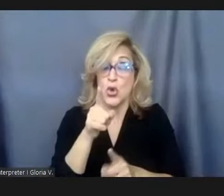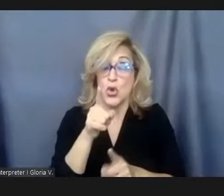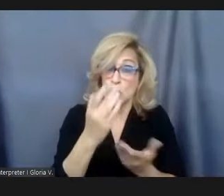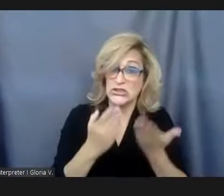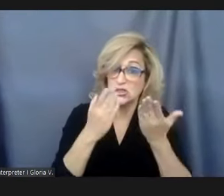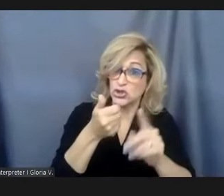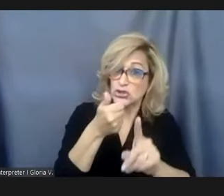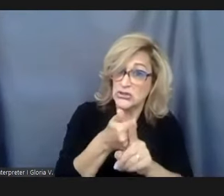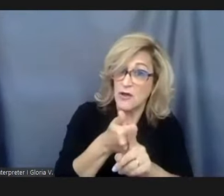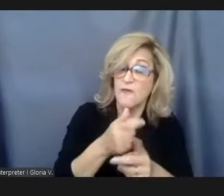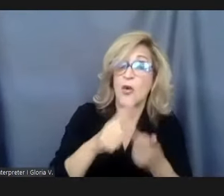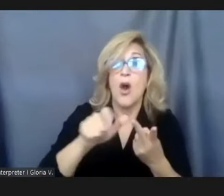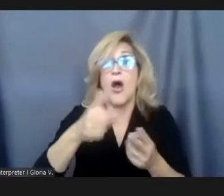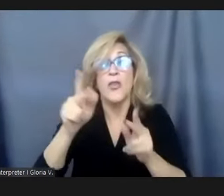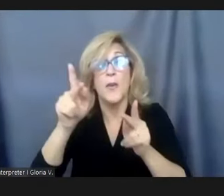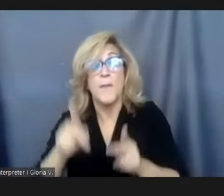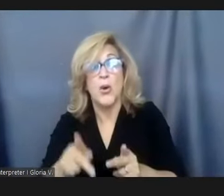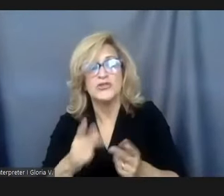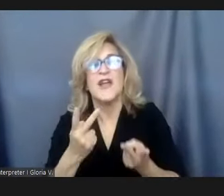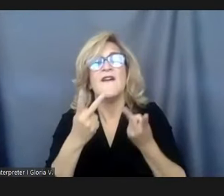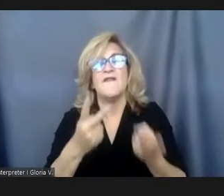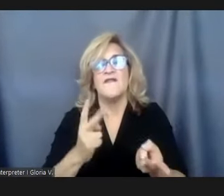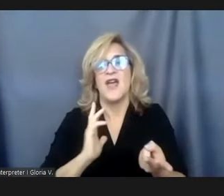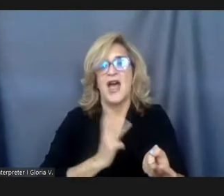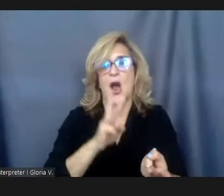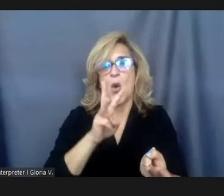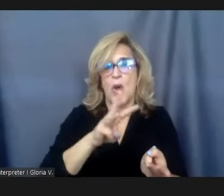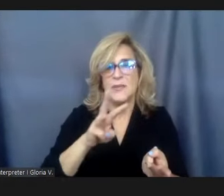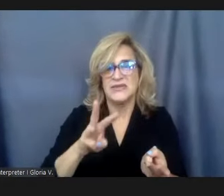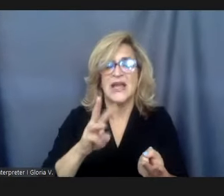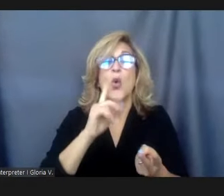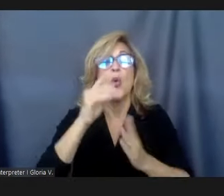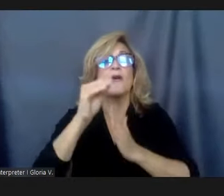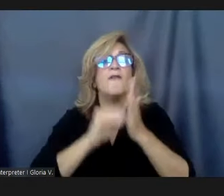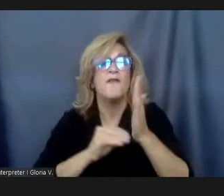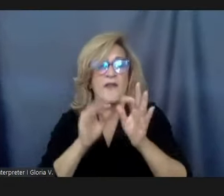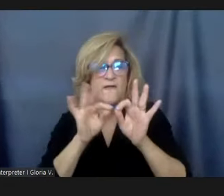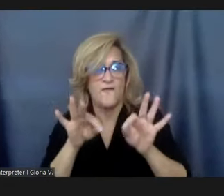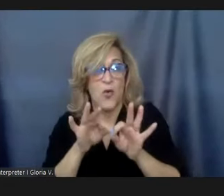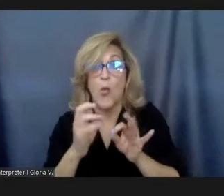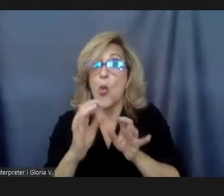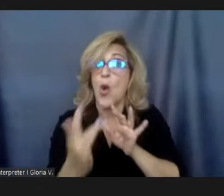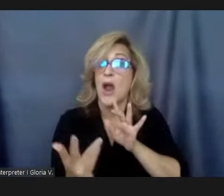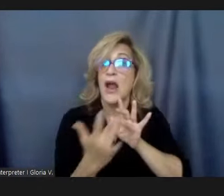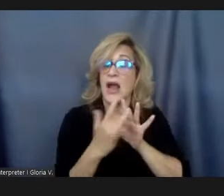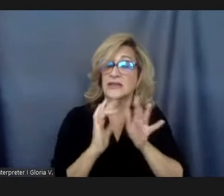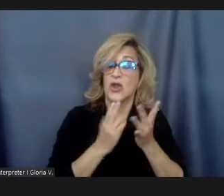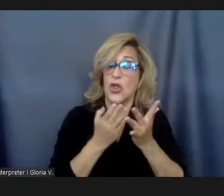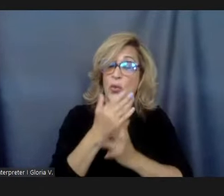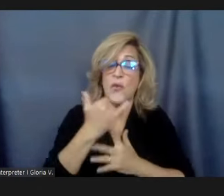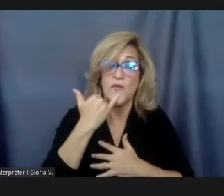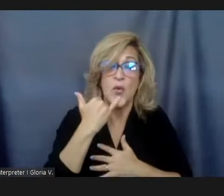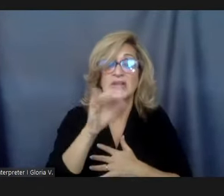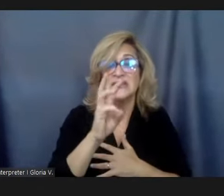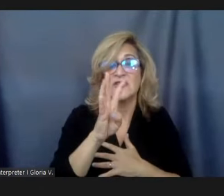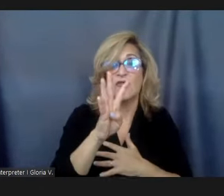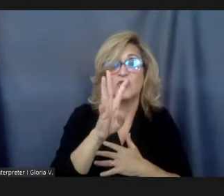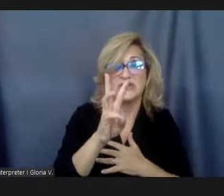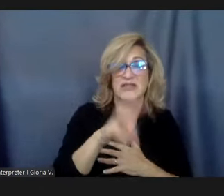may visit our website, or you may complete a form, or you can contact us by phone at